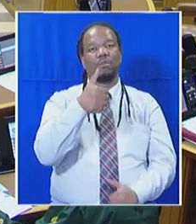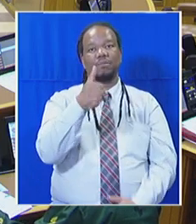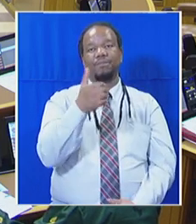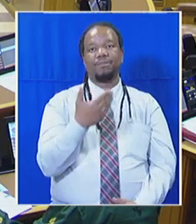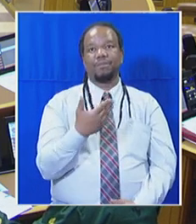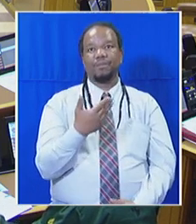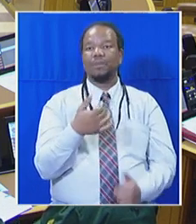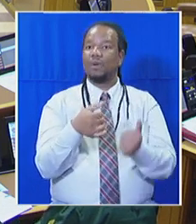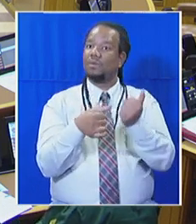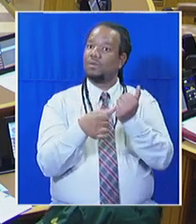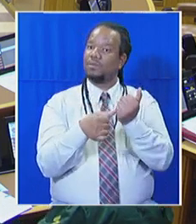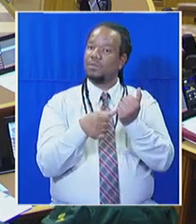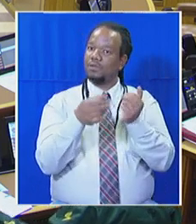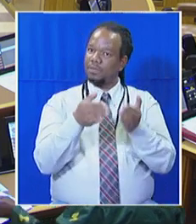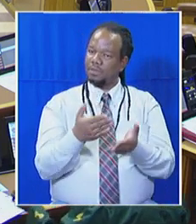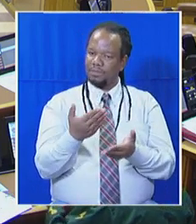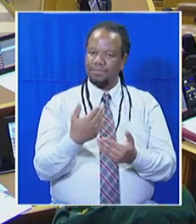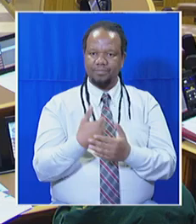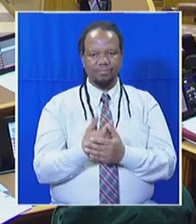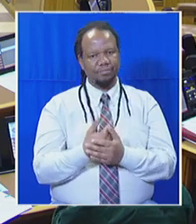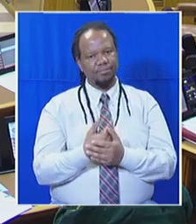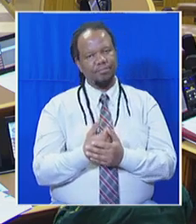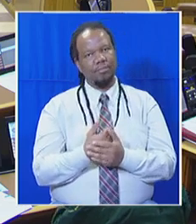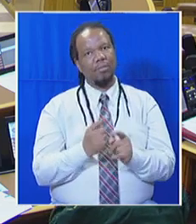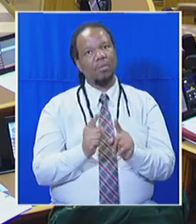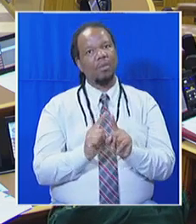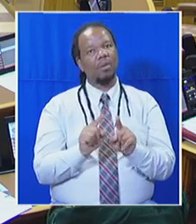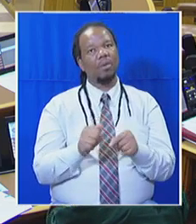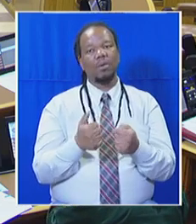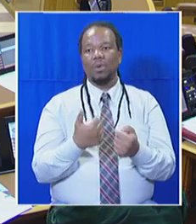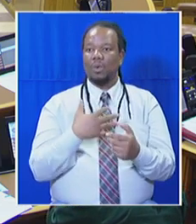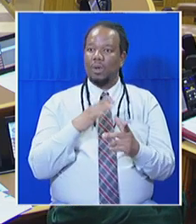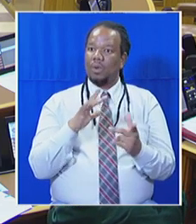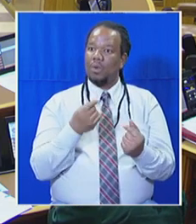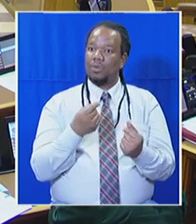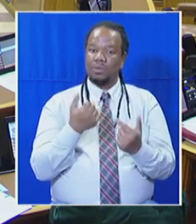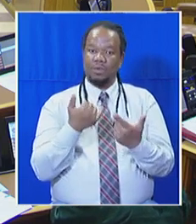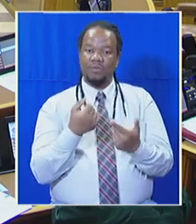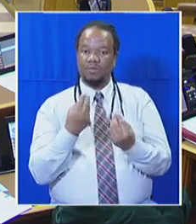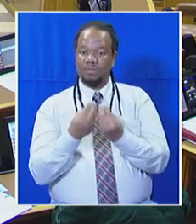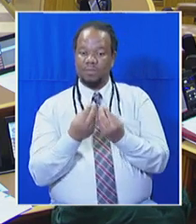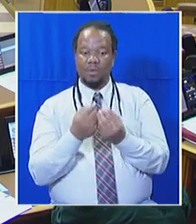Honourable Deputy Speaker, we cannot correct a wrong with another wrong.